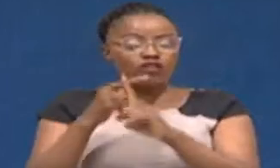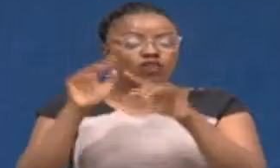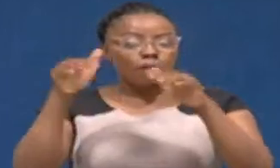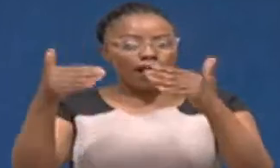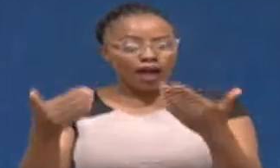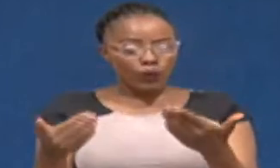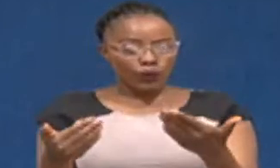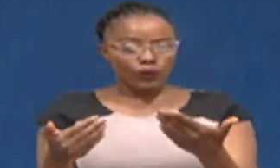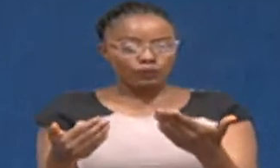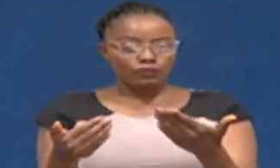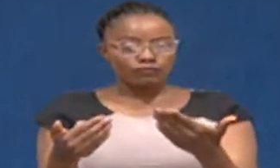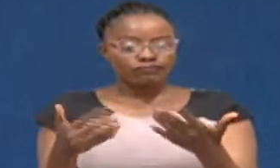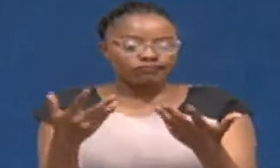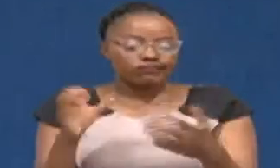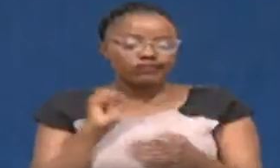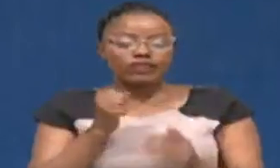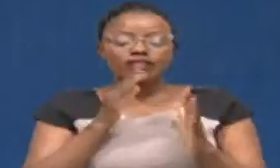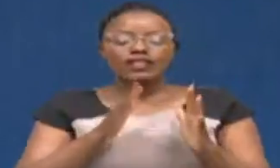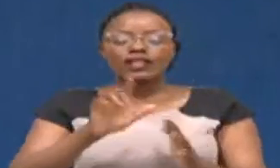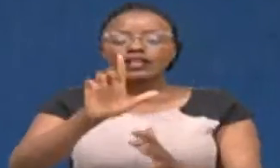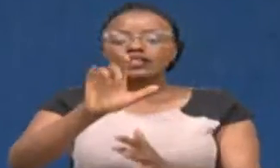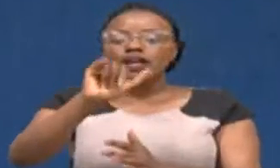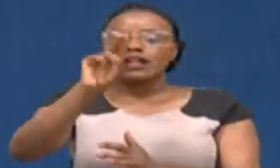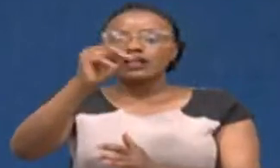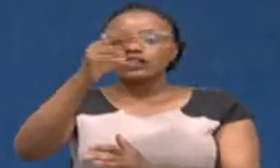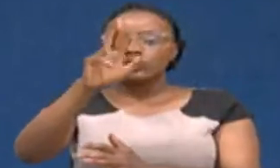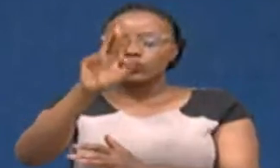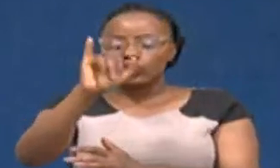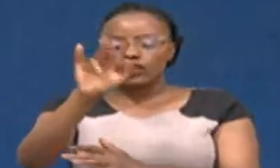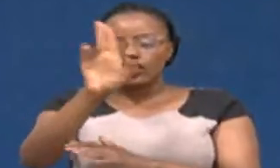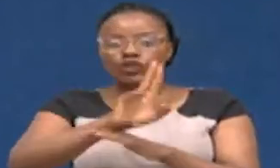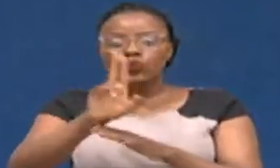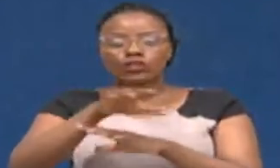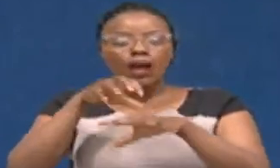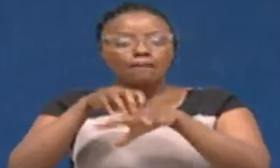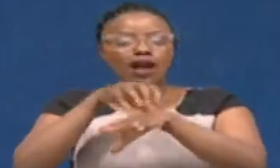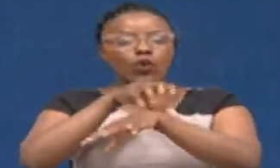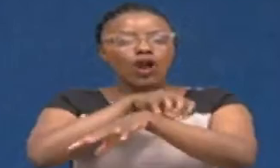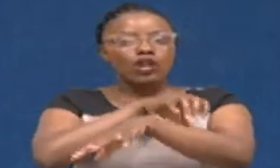way Senator Lentore used madoadoa